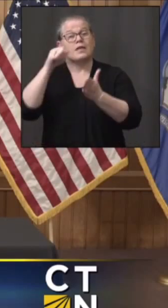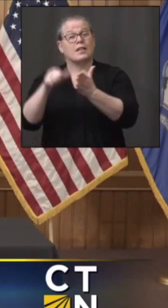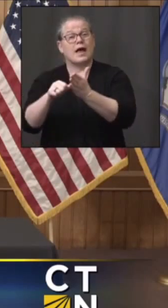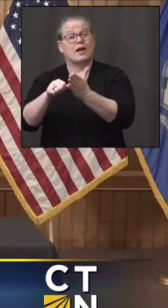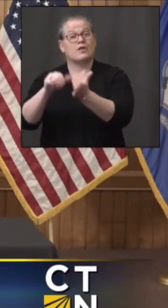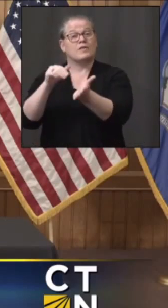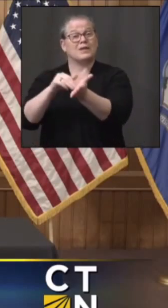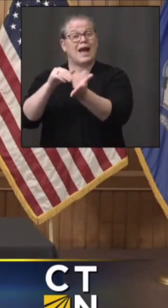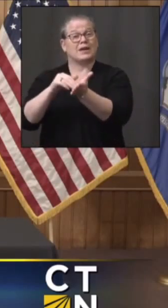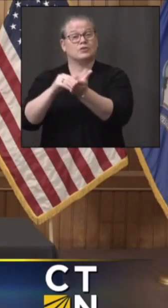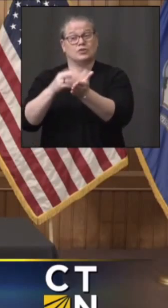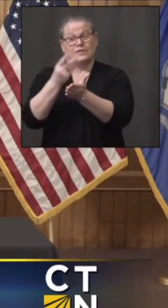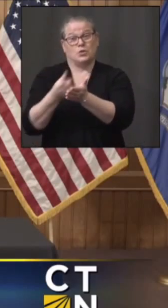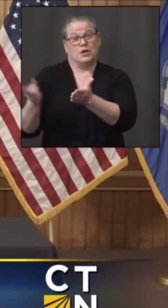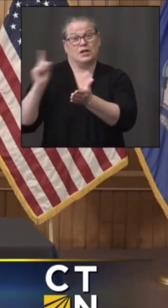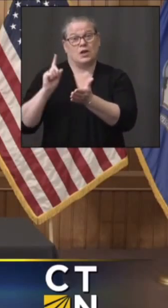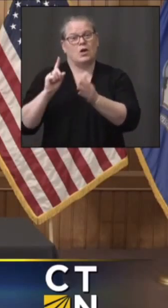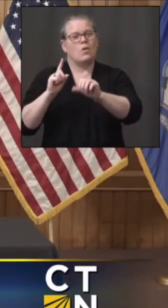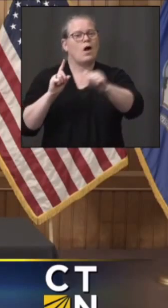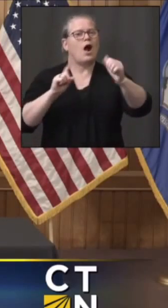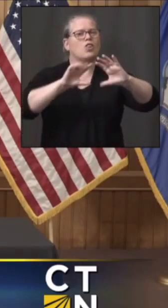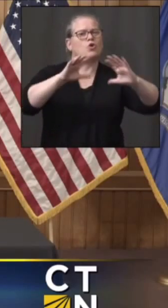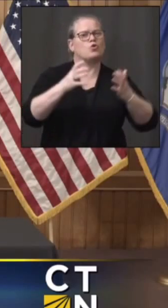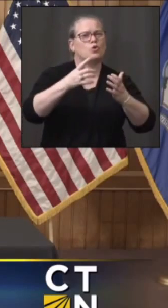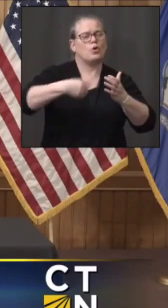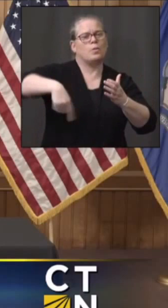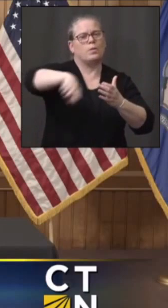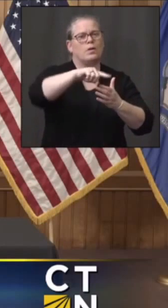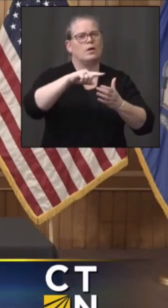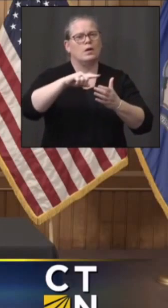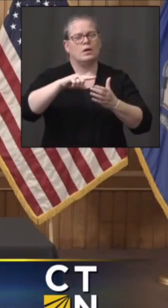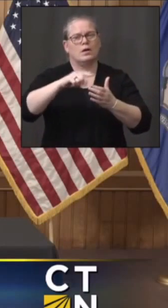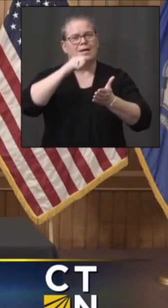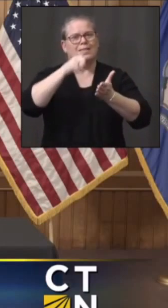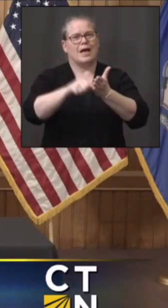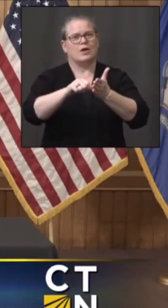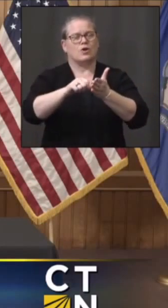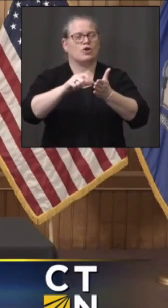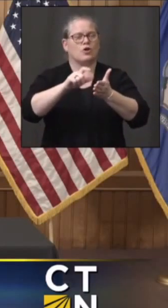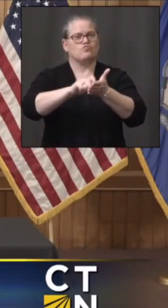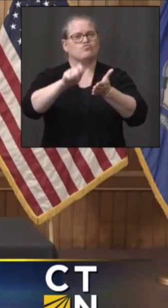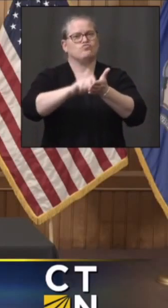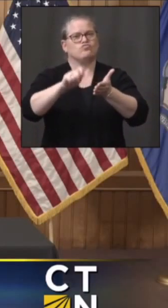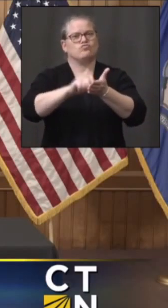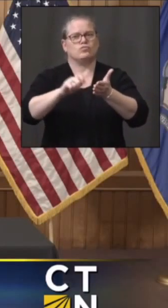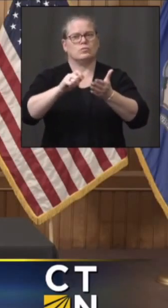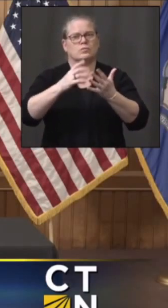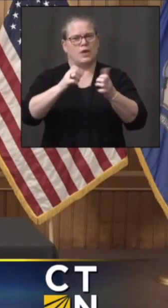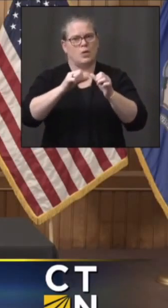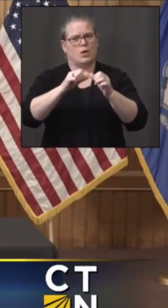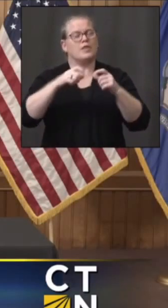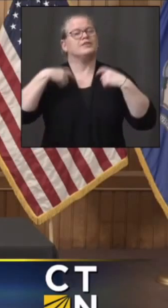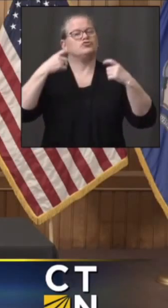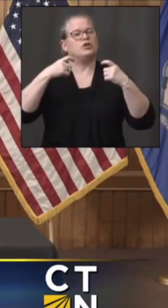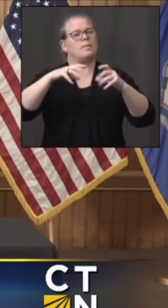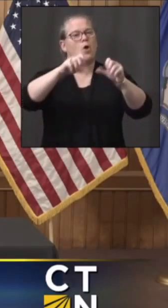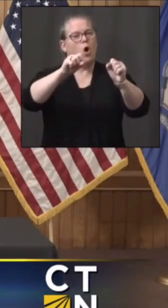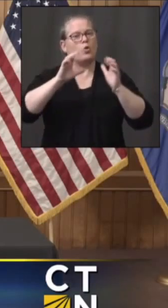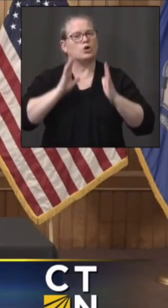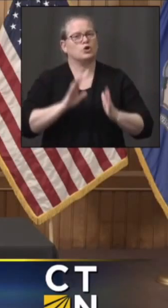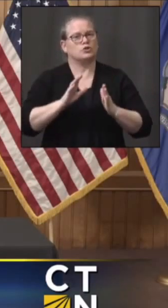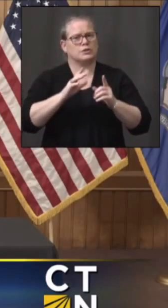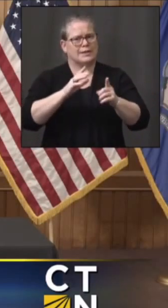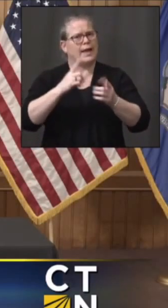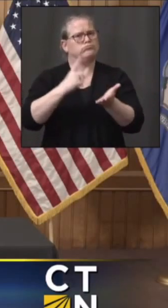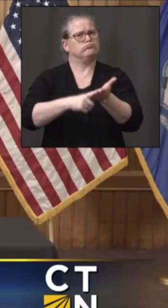ago. They want the gyms to remain open, and they're arguing it's not a major source of spread. Are there any plans to close gyms at